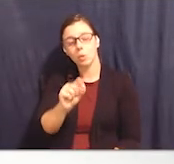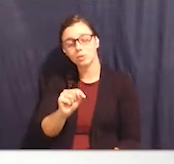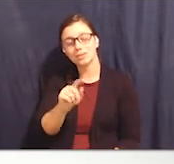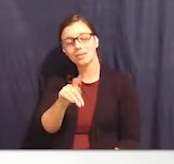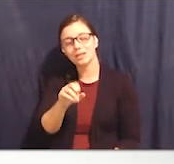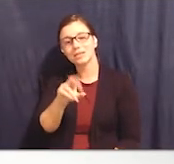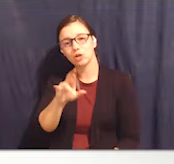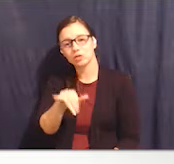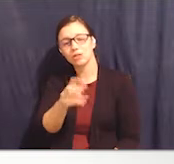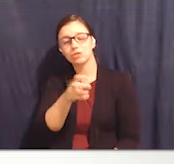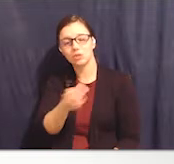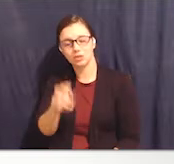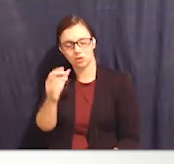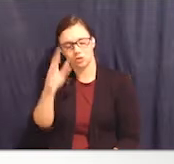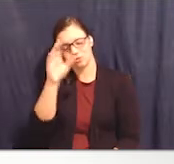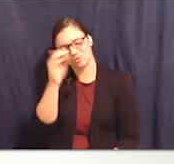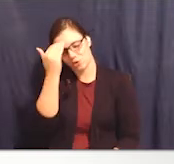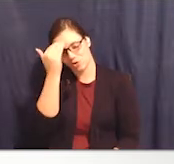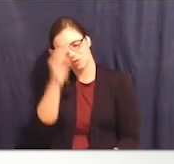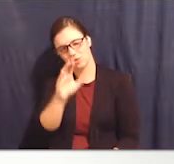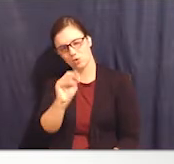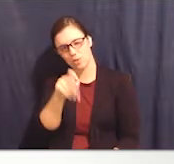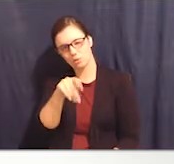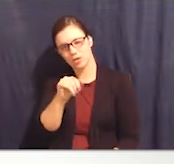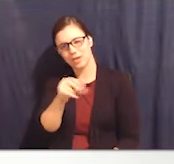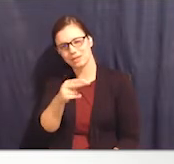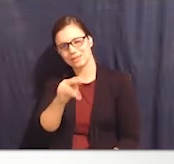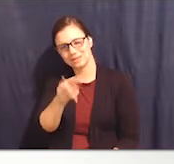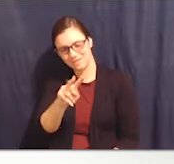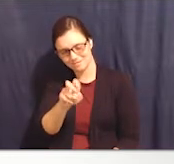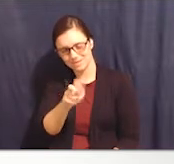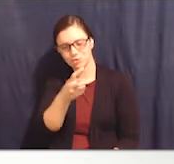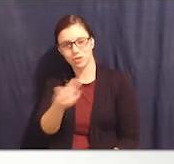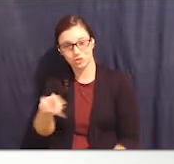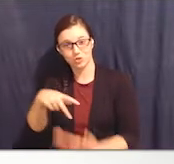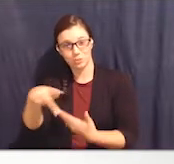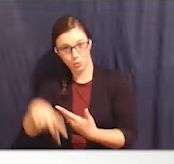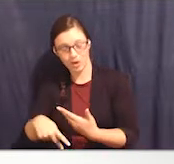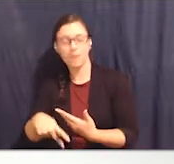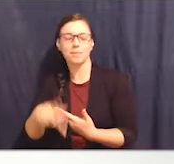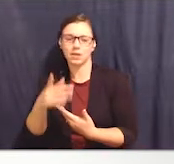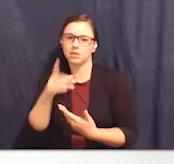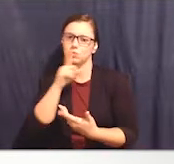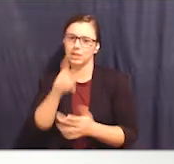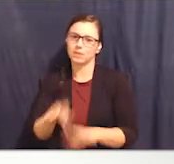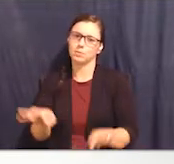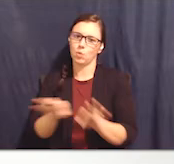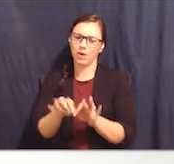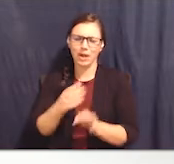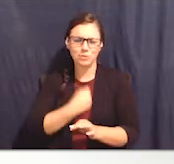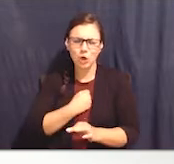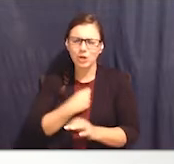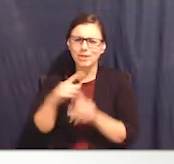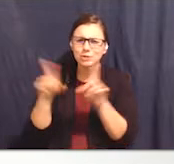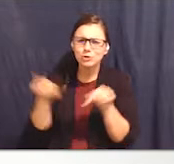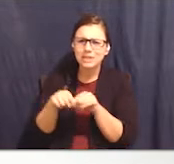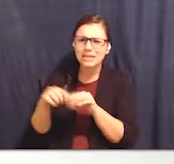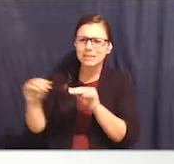And so FPCTP College Showcase, because on our website we have a college showcase of all of our programs.